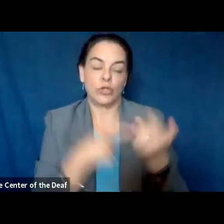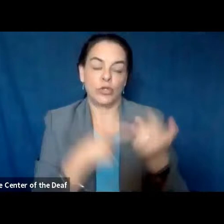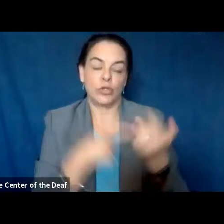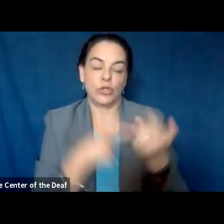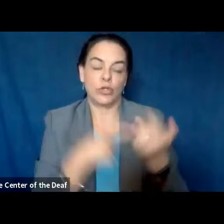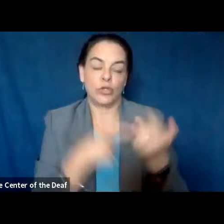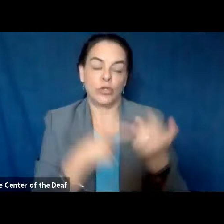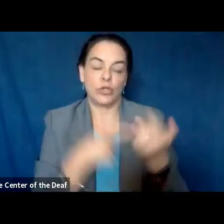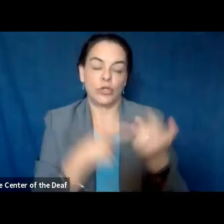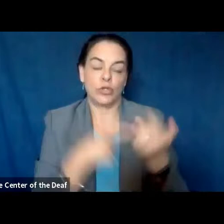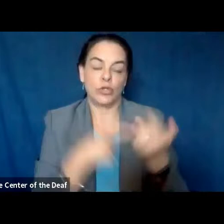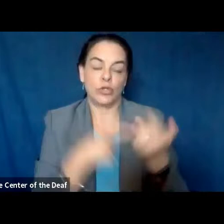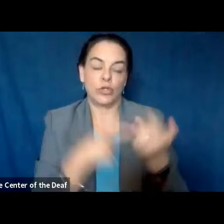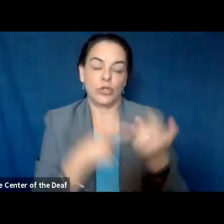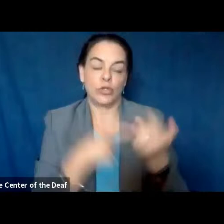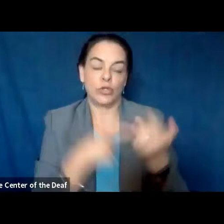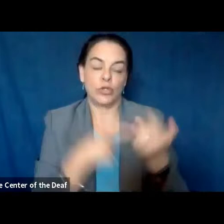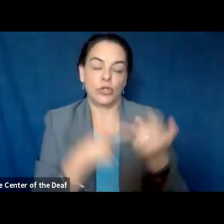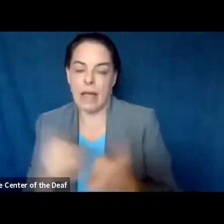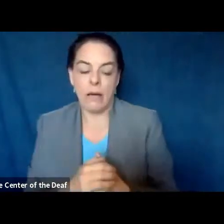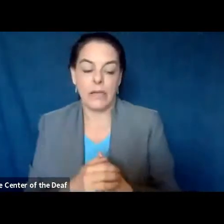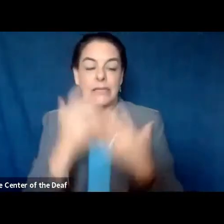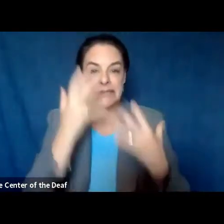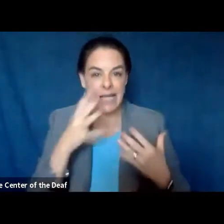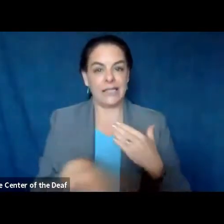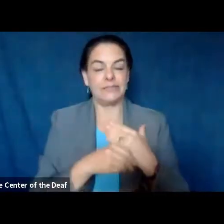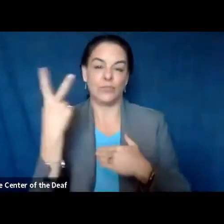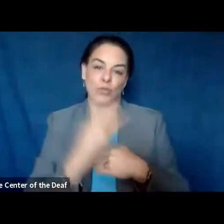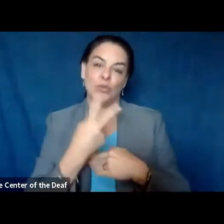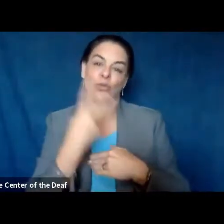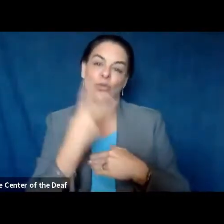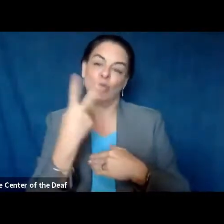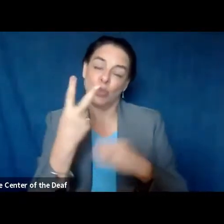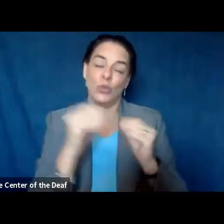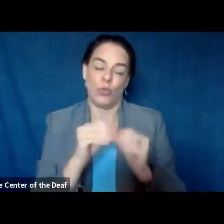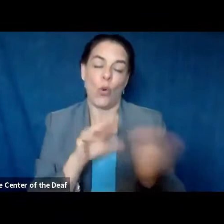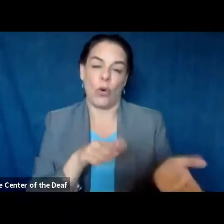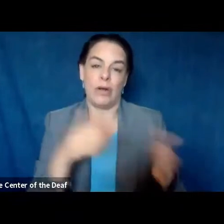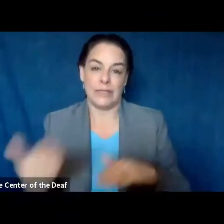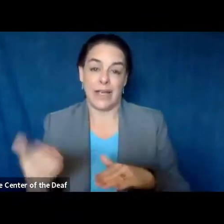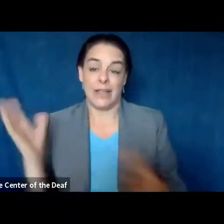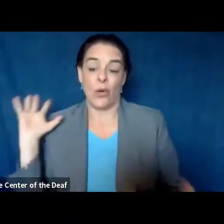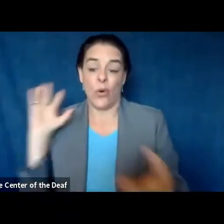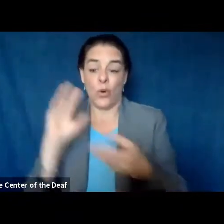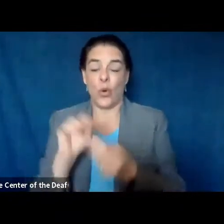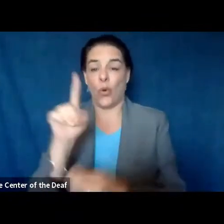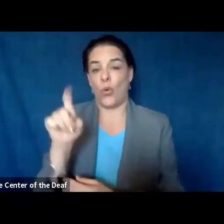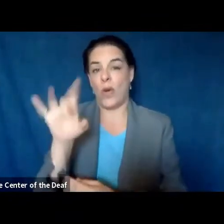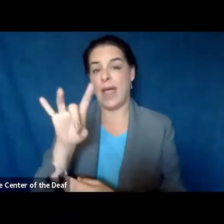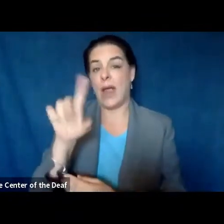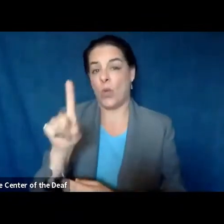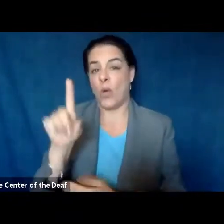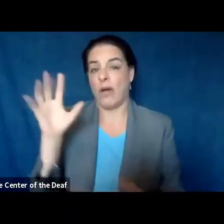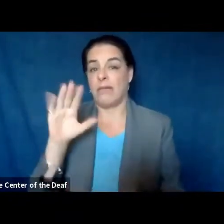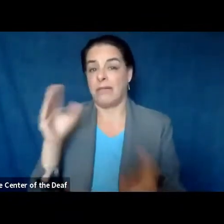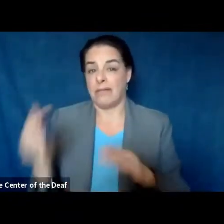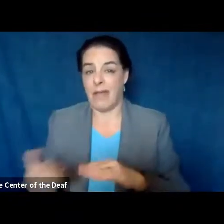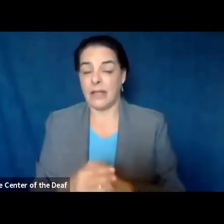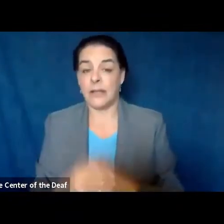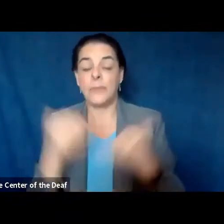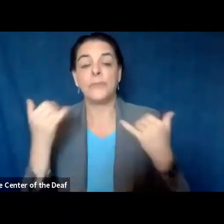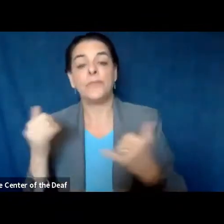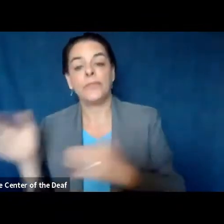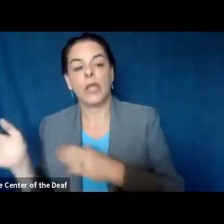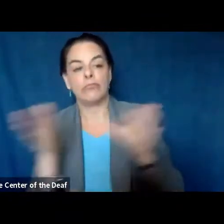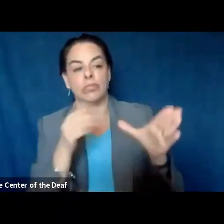135 are currently hospitalized. And sadly, we have 2 additional deaths to report today, raising our total to 181. And now